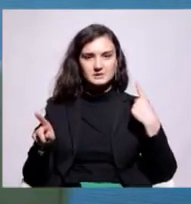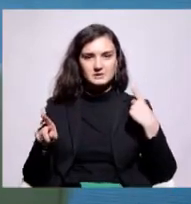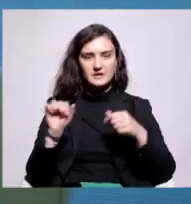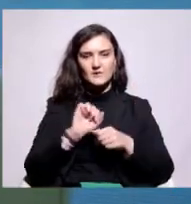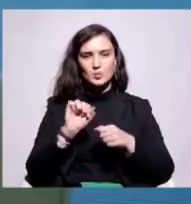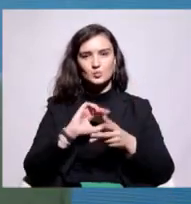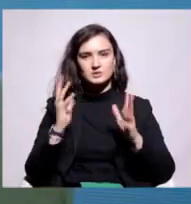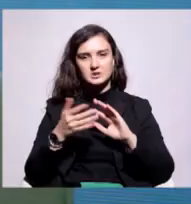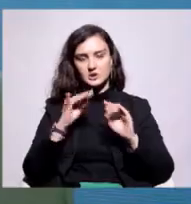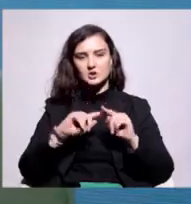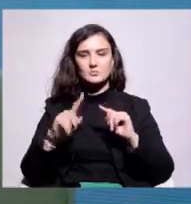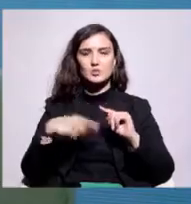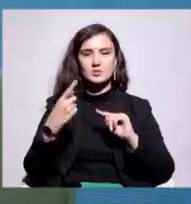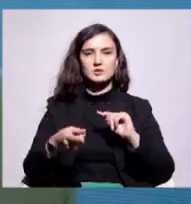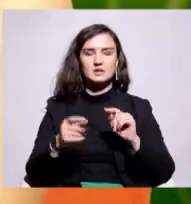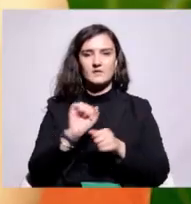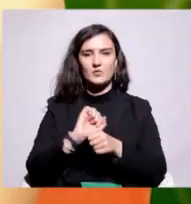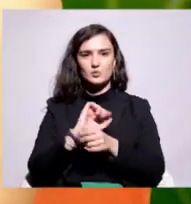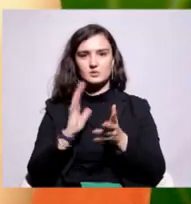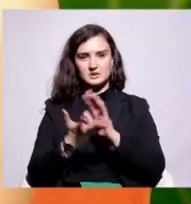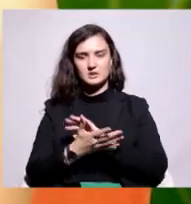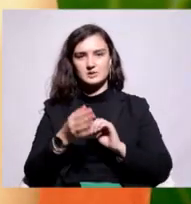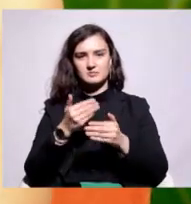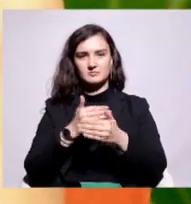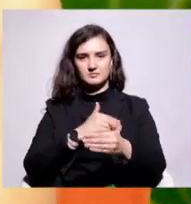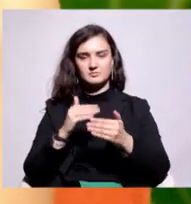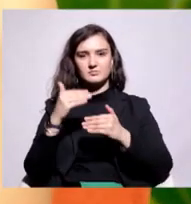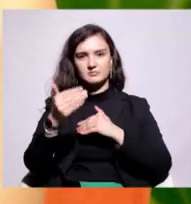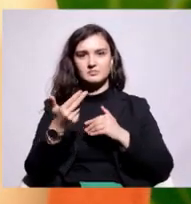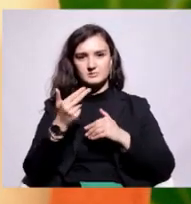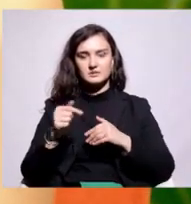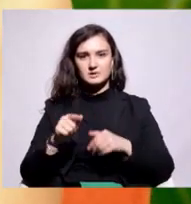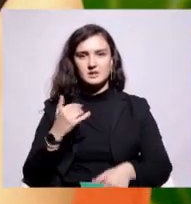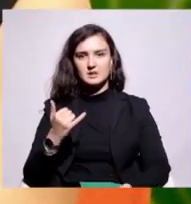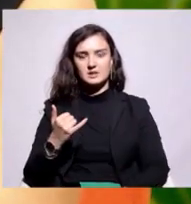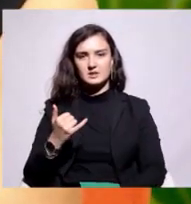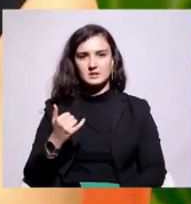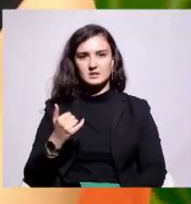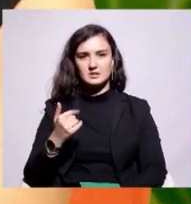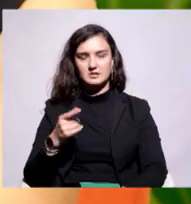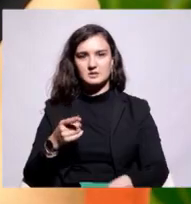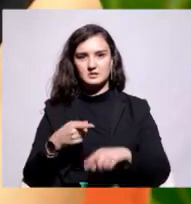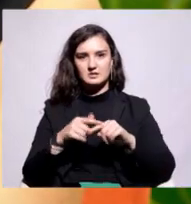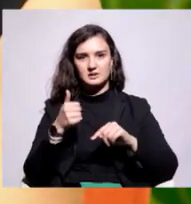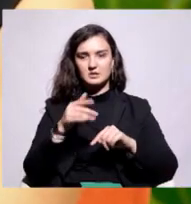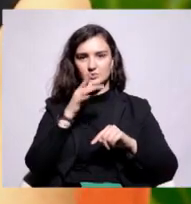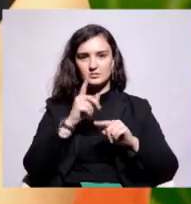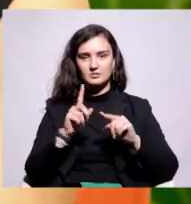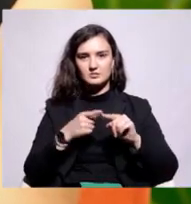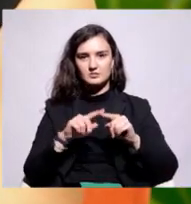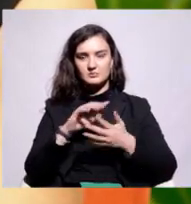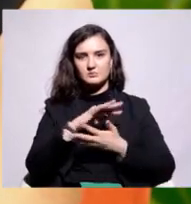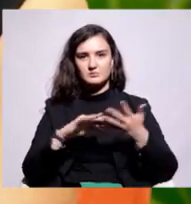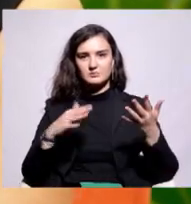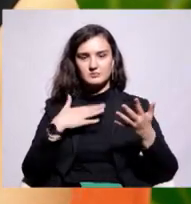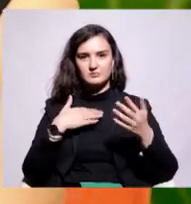pre-revolution and the post-revolution. Exactly. And now actually it is a good time to continue with